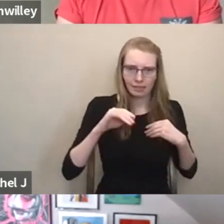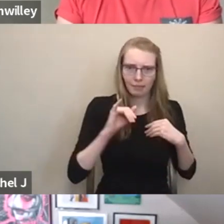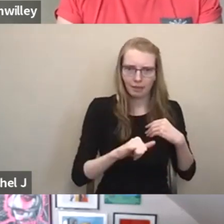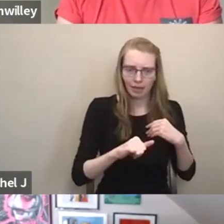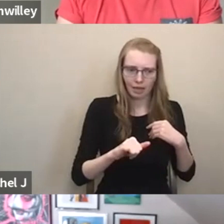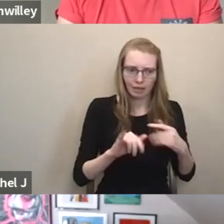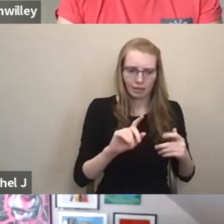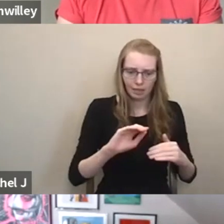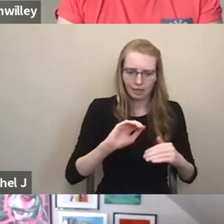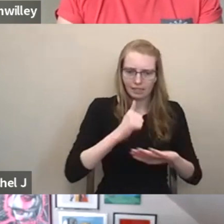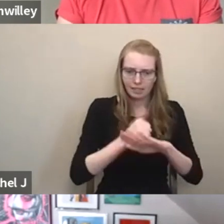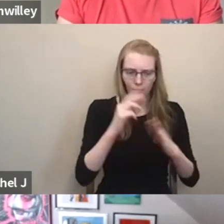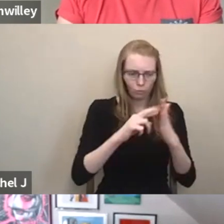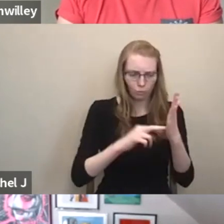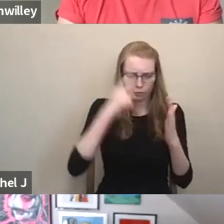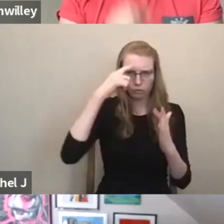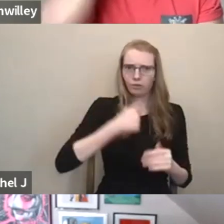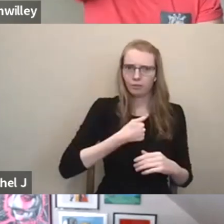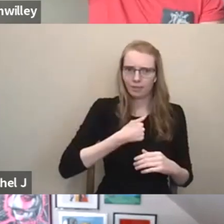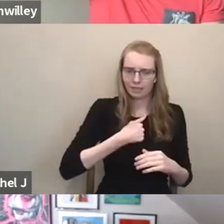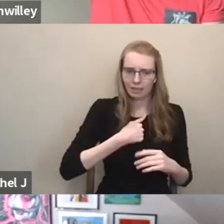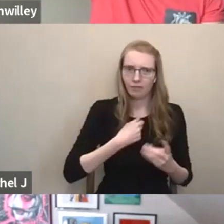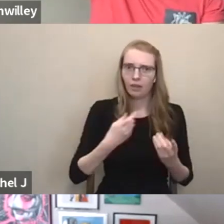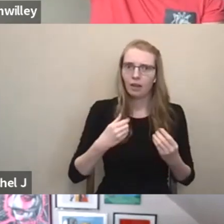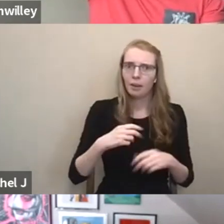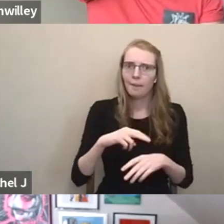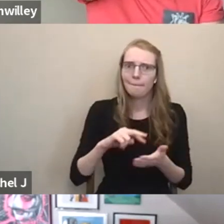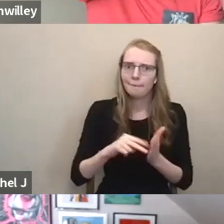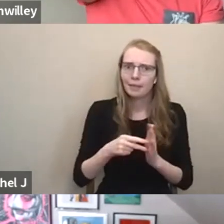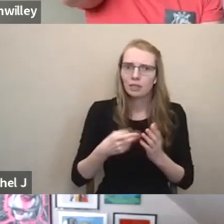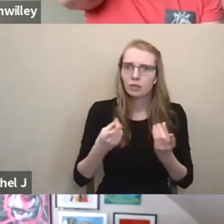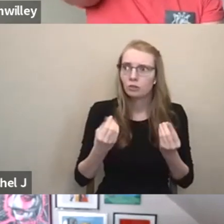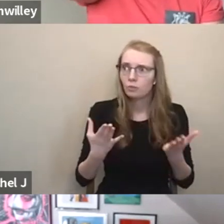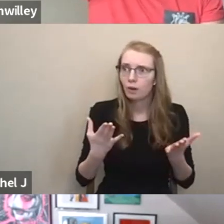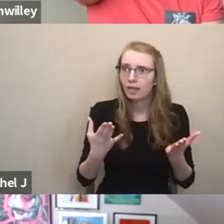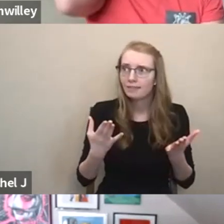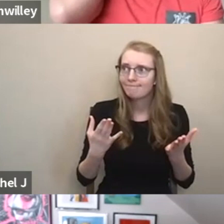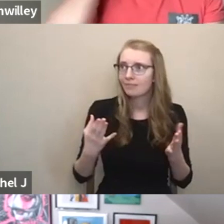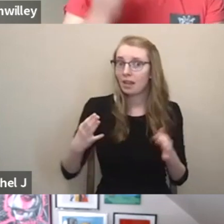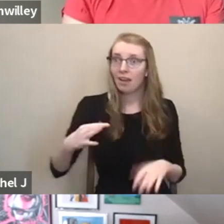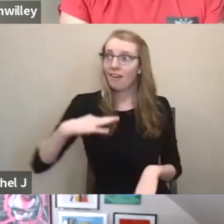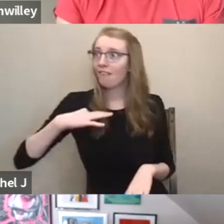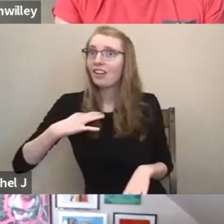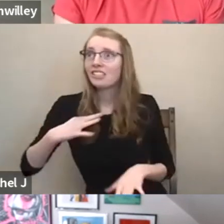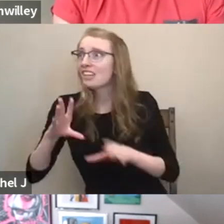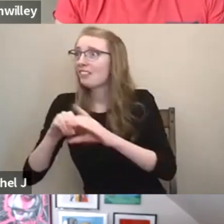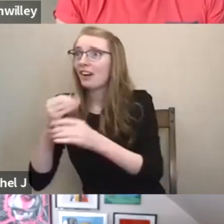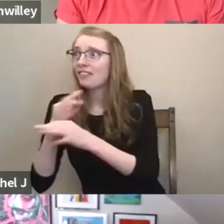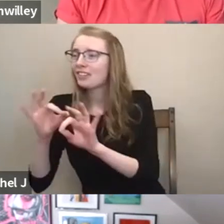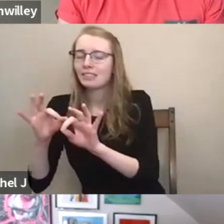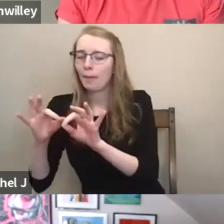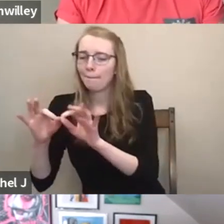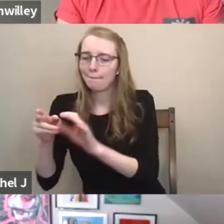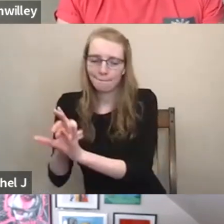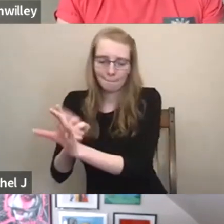I stopped doing the things that were actually getting me noticed, that were building my skills, that were